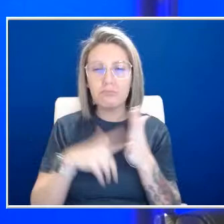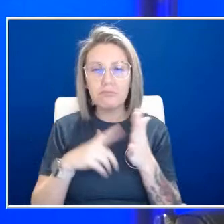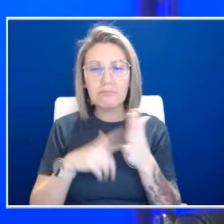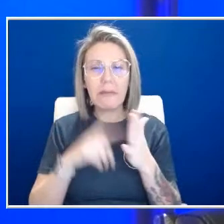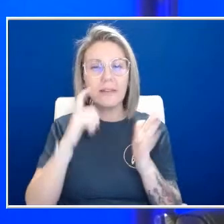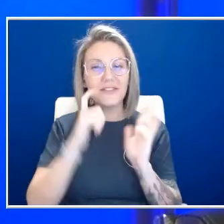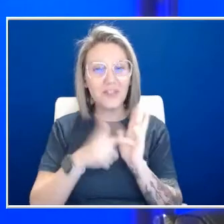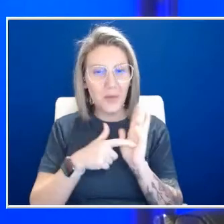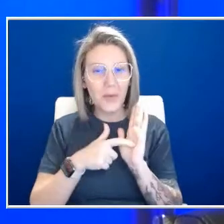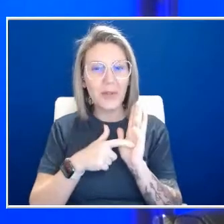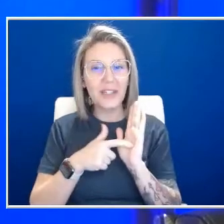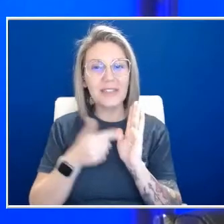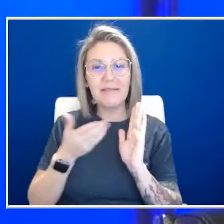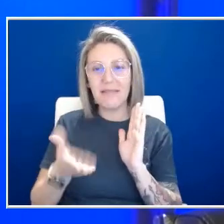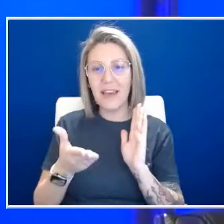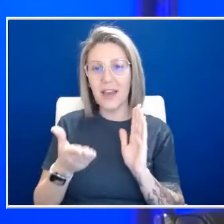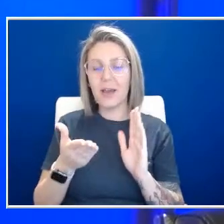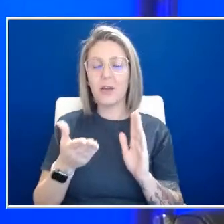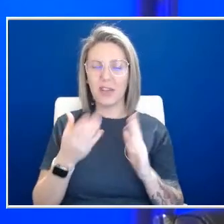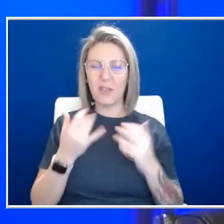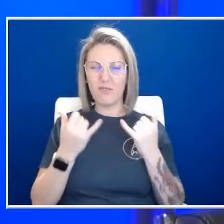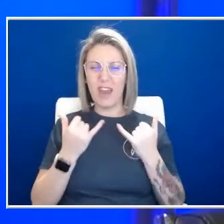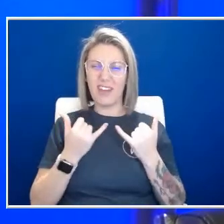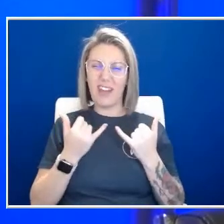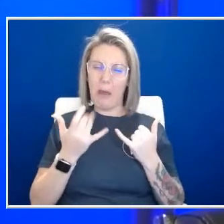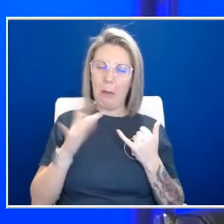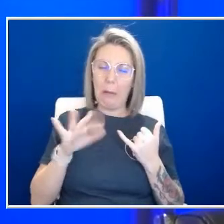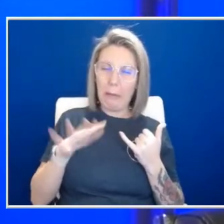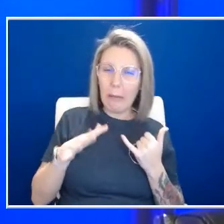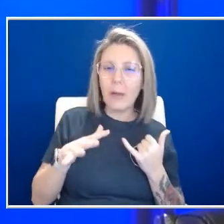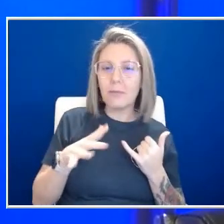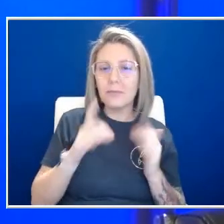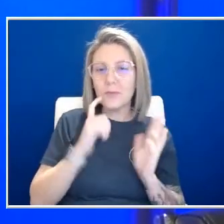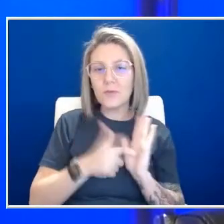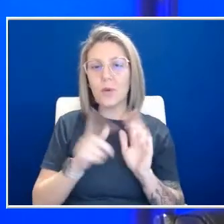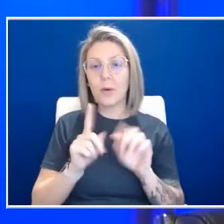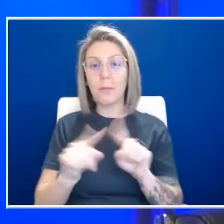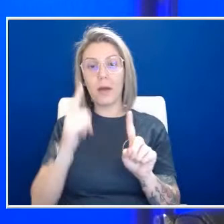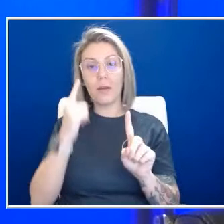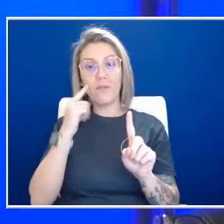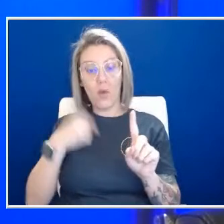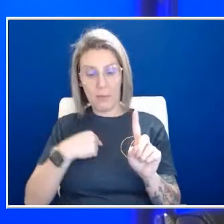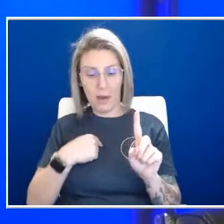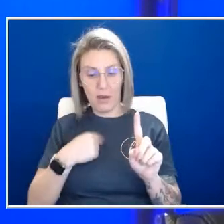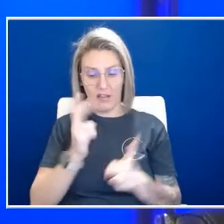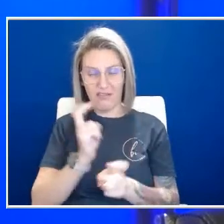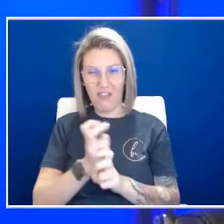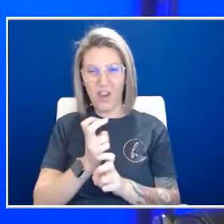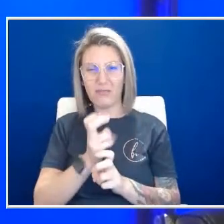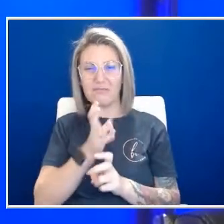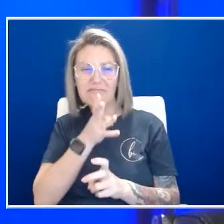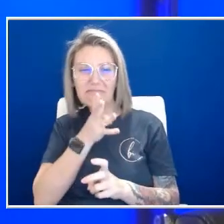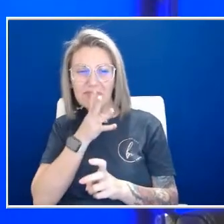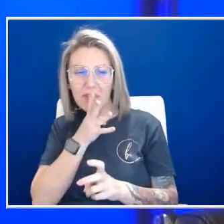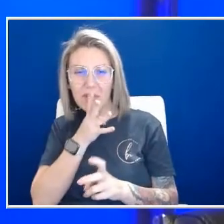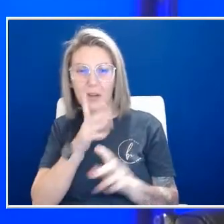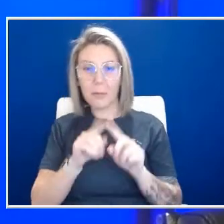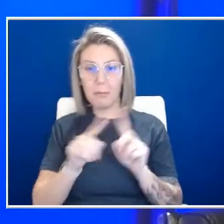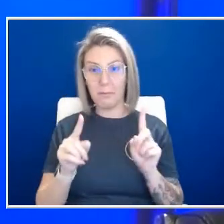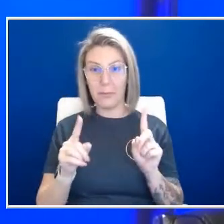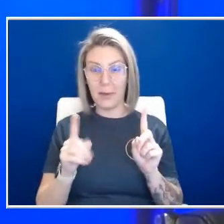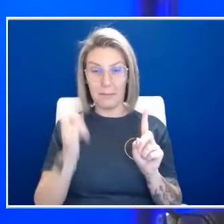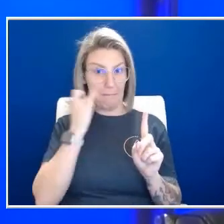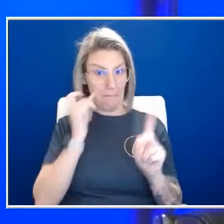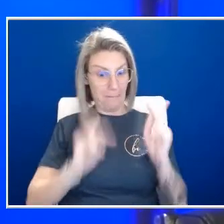right now I kind of do. And for me it's a little harder to talk, but as long as people can